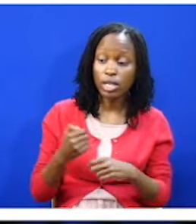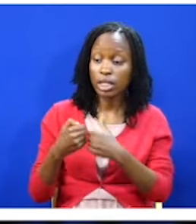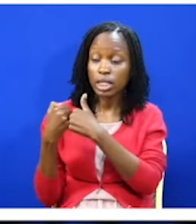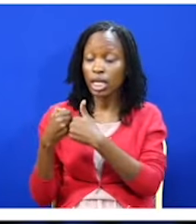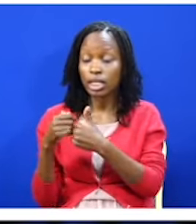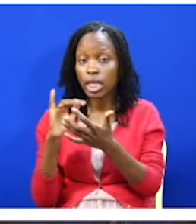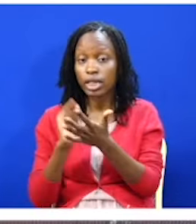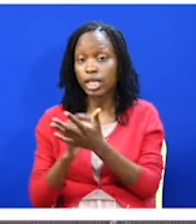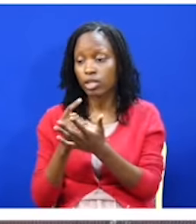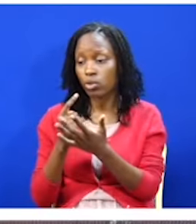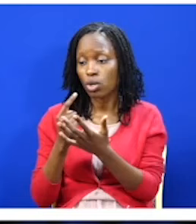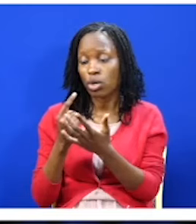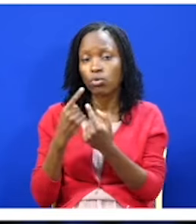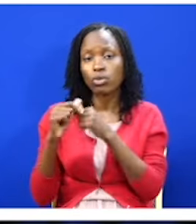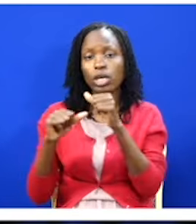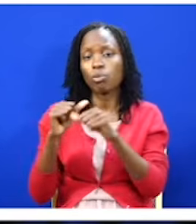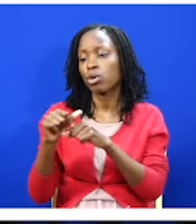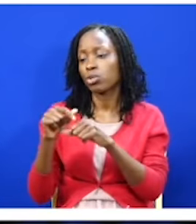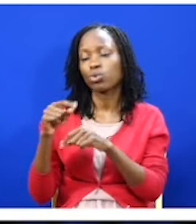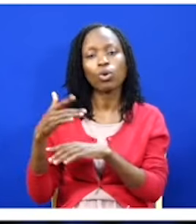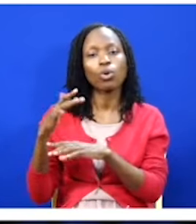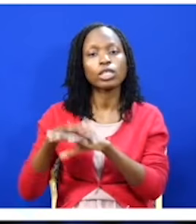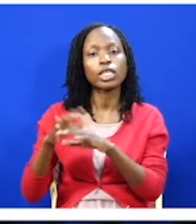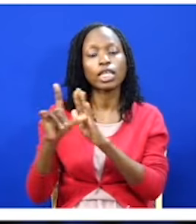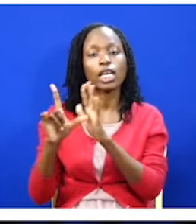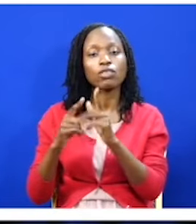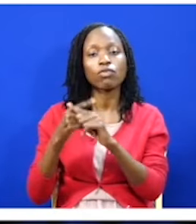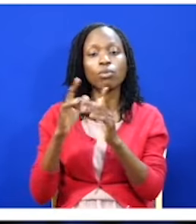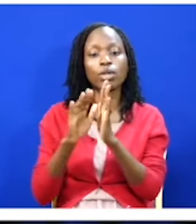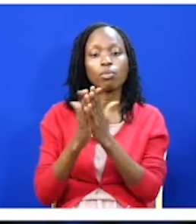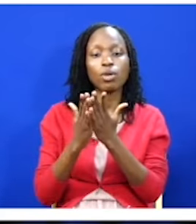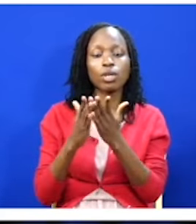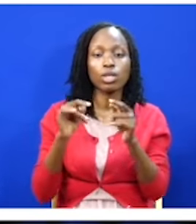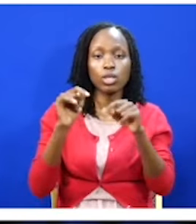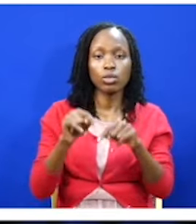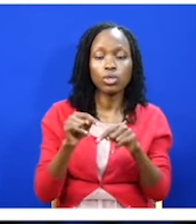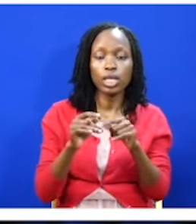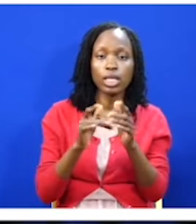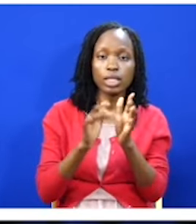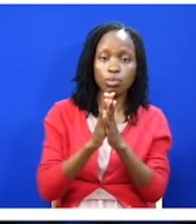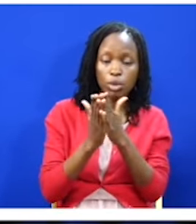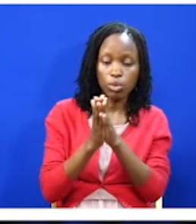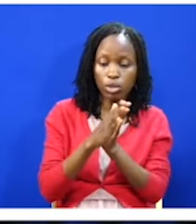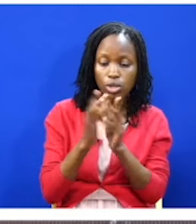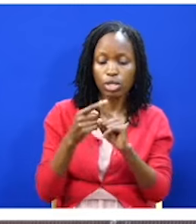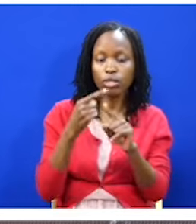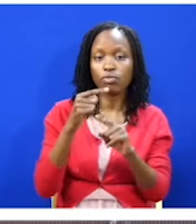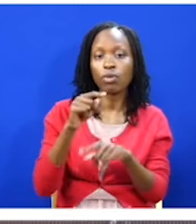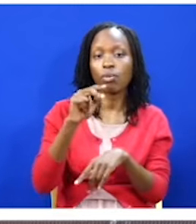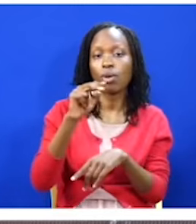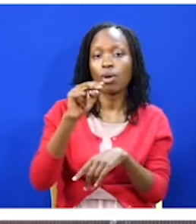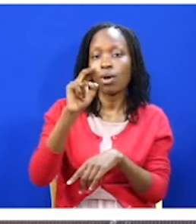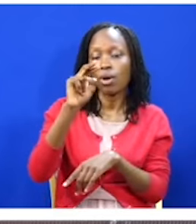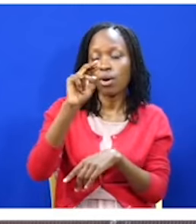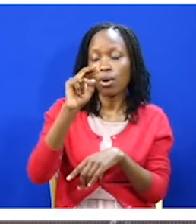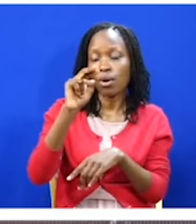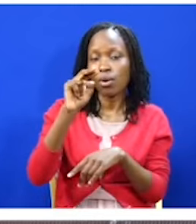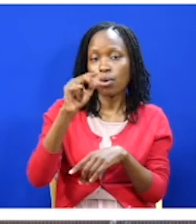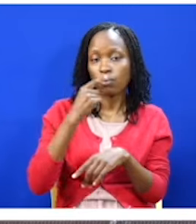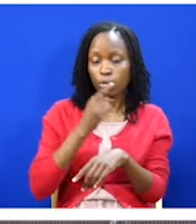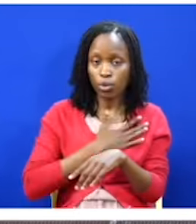have to look to the Bible. So our Bible story begins with a man called Elimelech and his wife Naomi. They both lived in